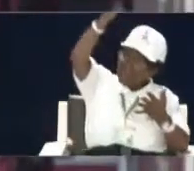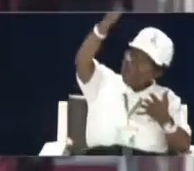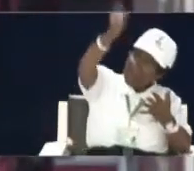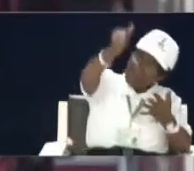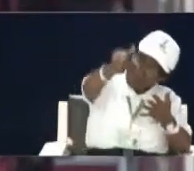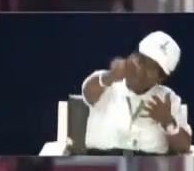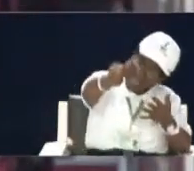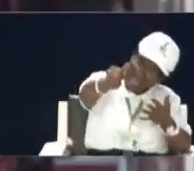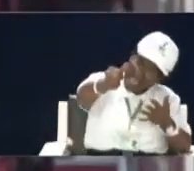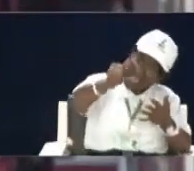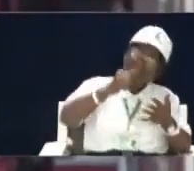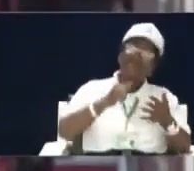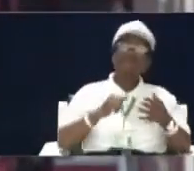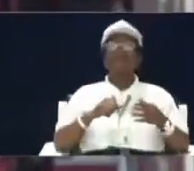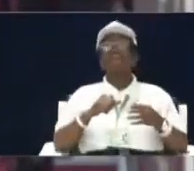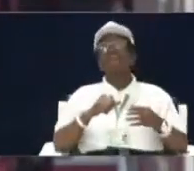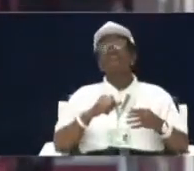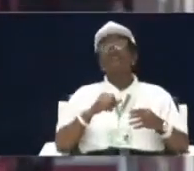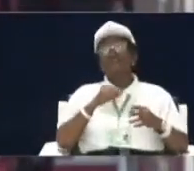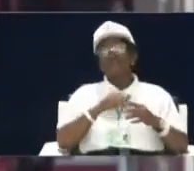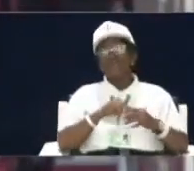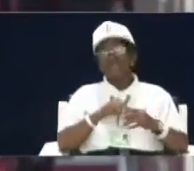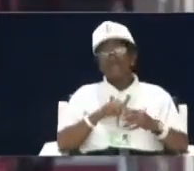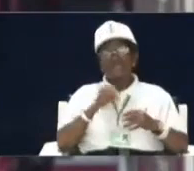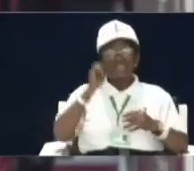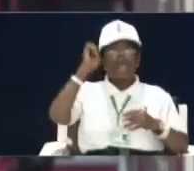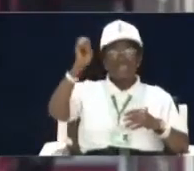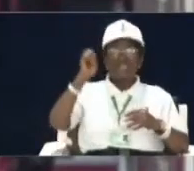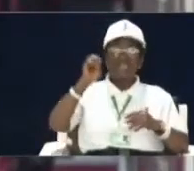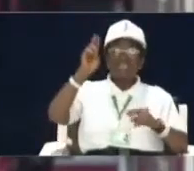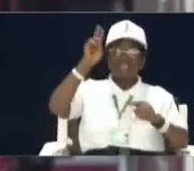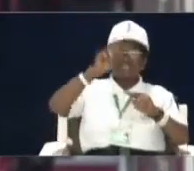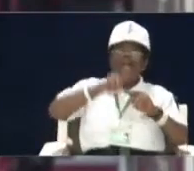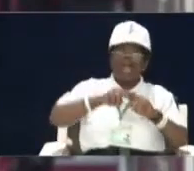He increased his gratitude.